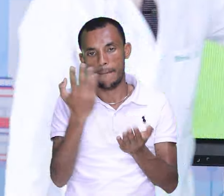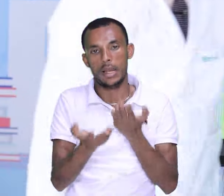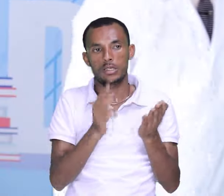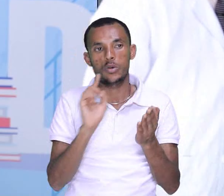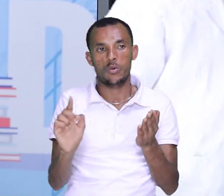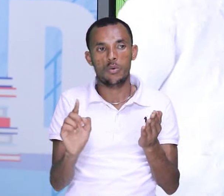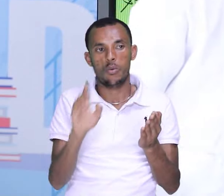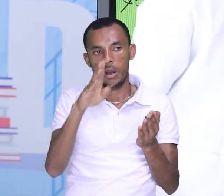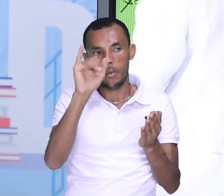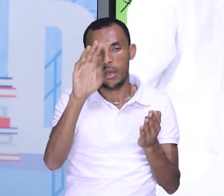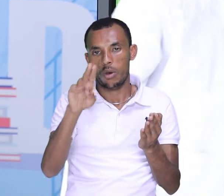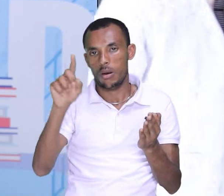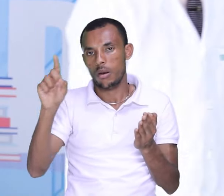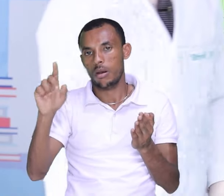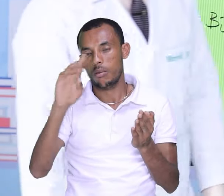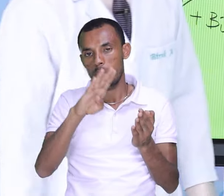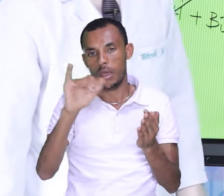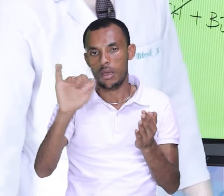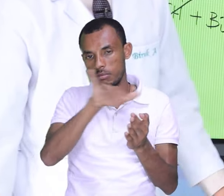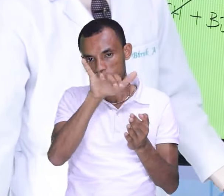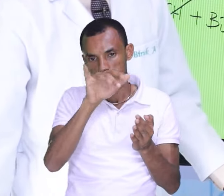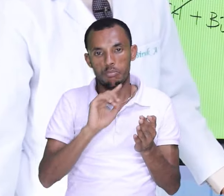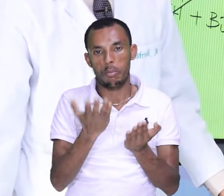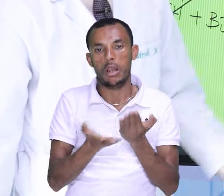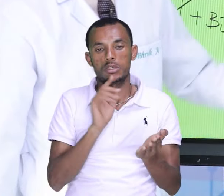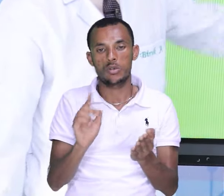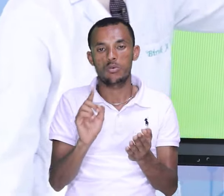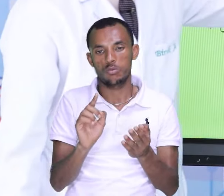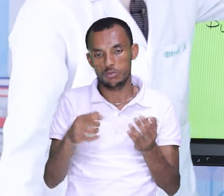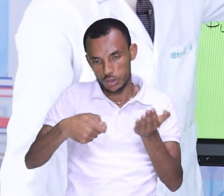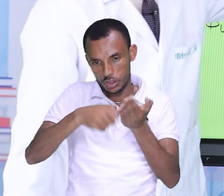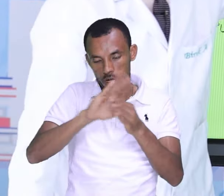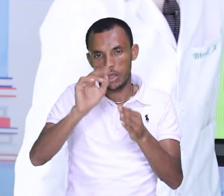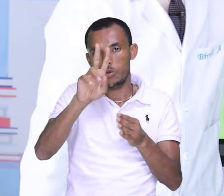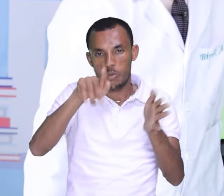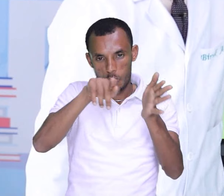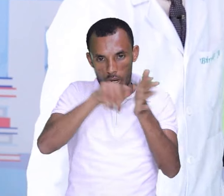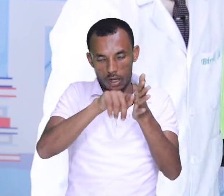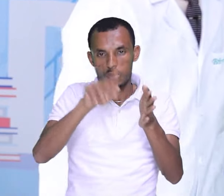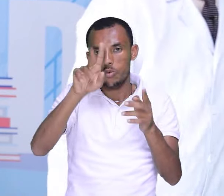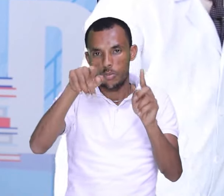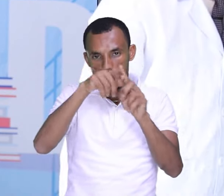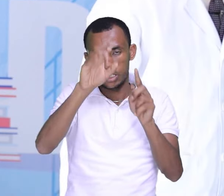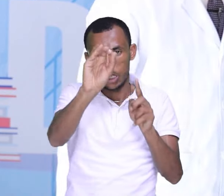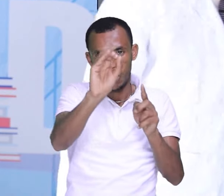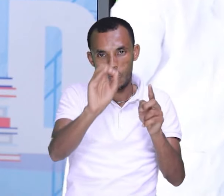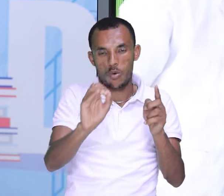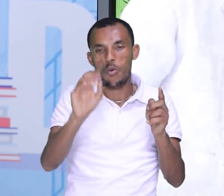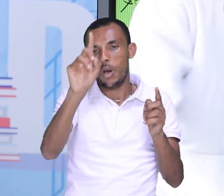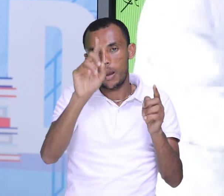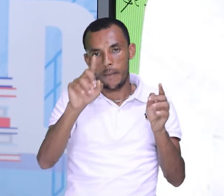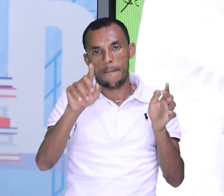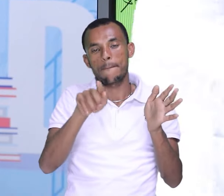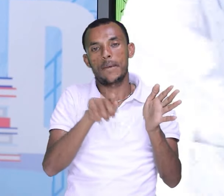balanced. 1 Bi, 1 Bi. Bismuth is balanced. Finally, look the charge. 2 minus, 2 plus, 0, 1 minus. Already